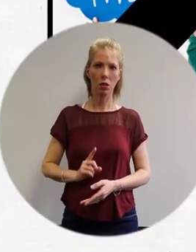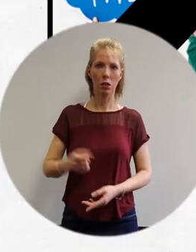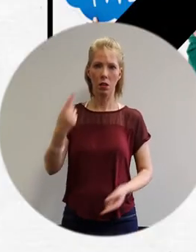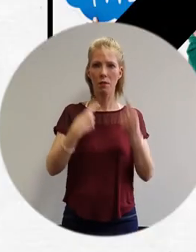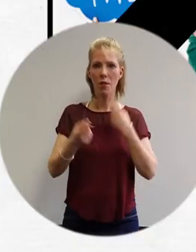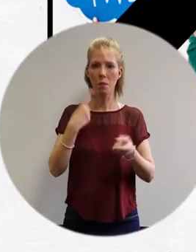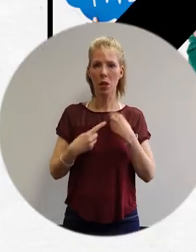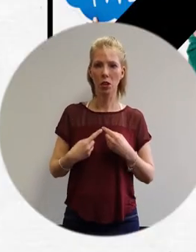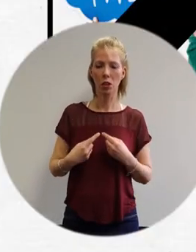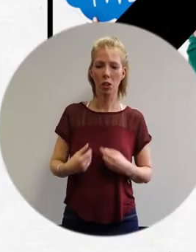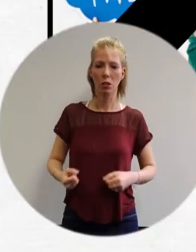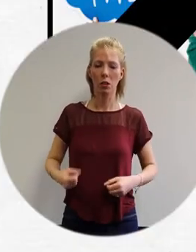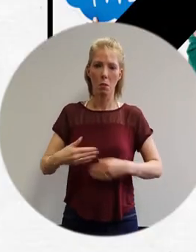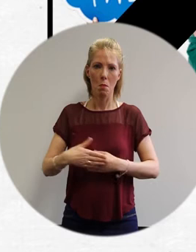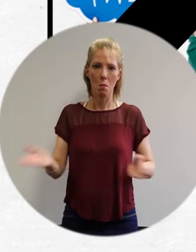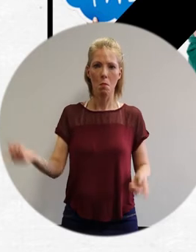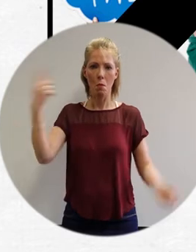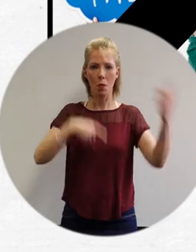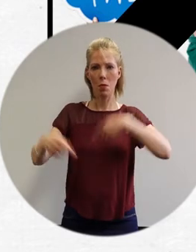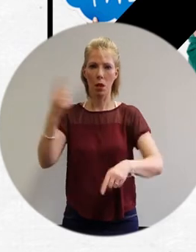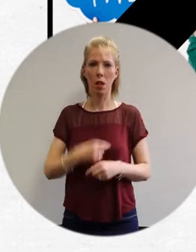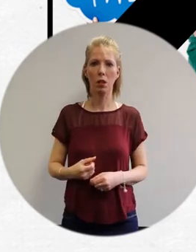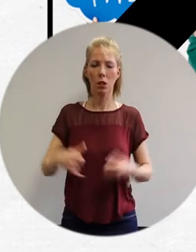bank details, phone number or address.